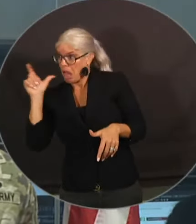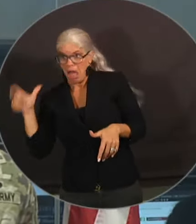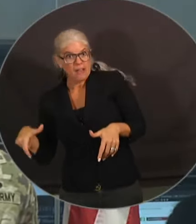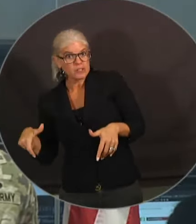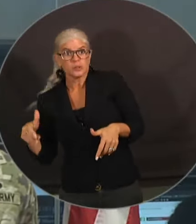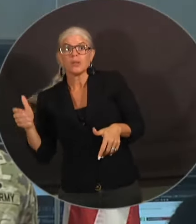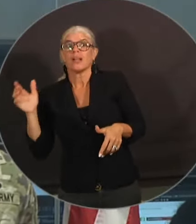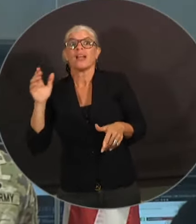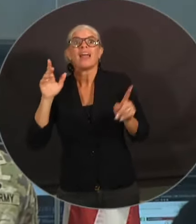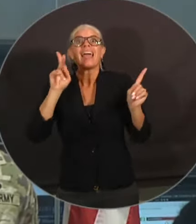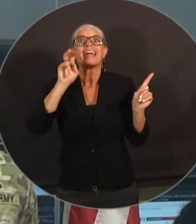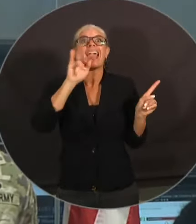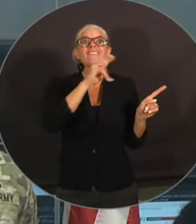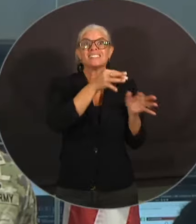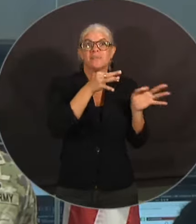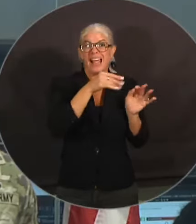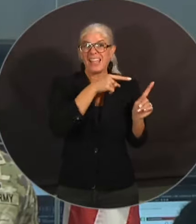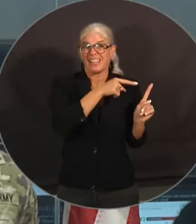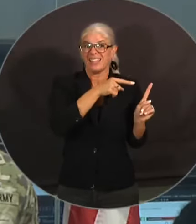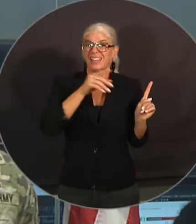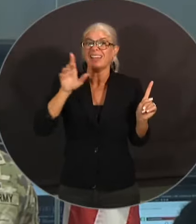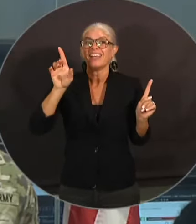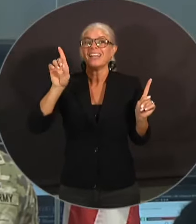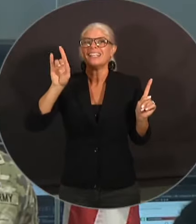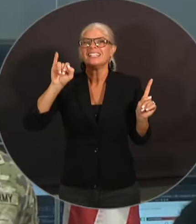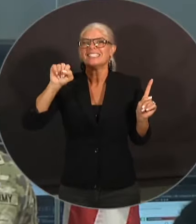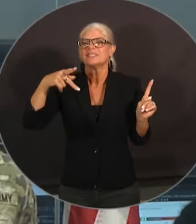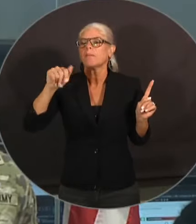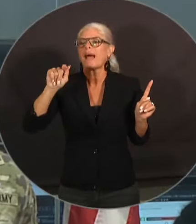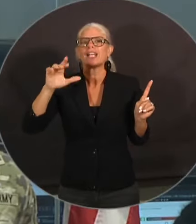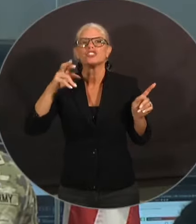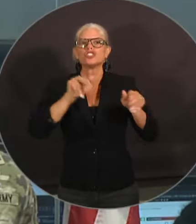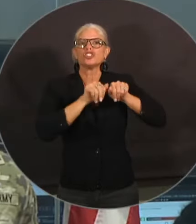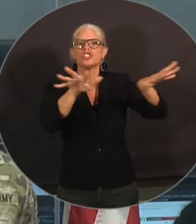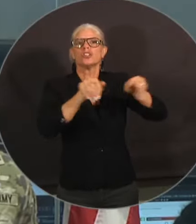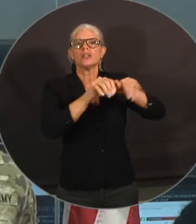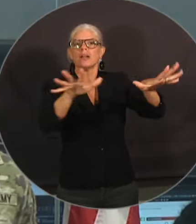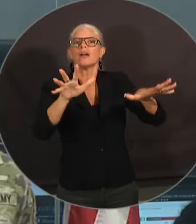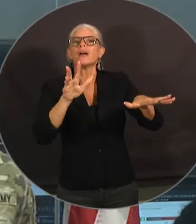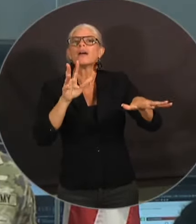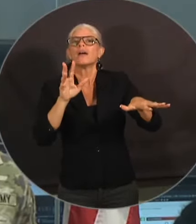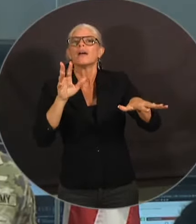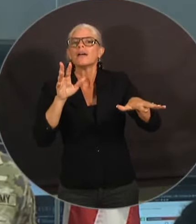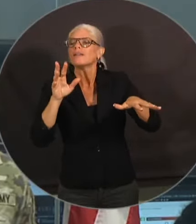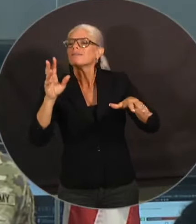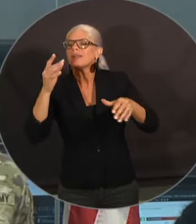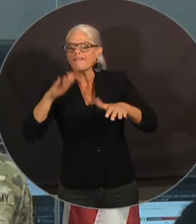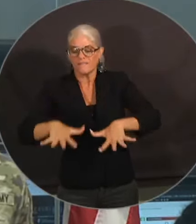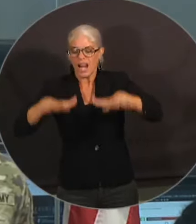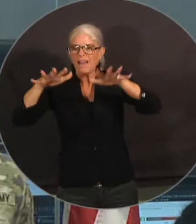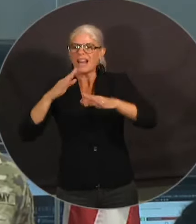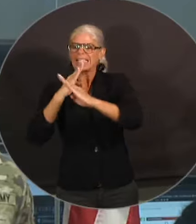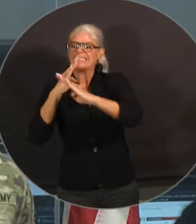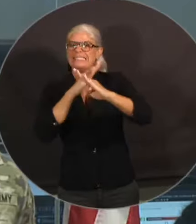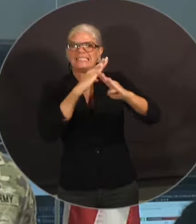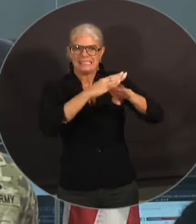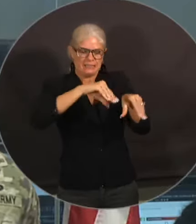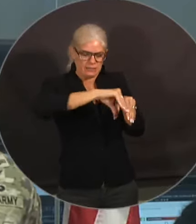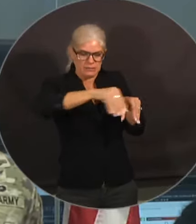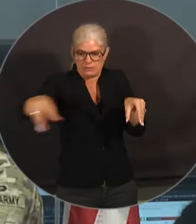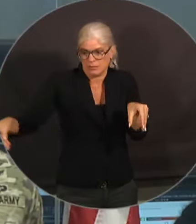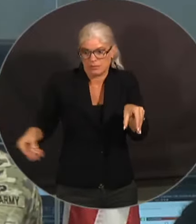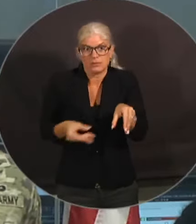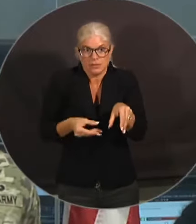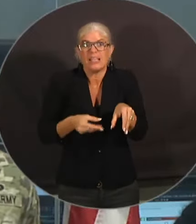Kevin has been dispatching are these flood protection devices around the utility substations. And I think a lot of them have